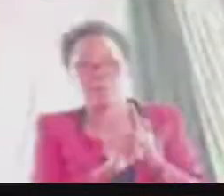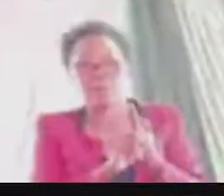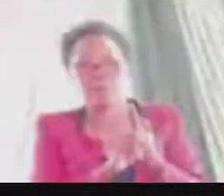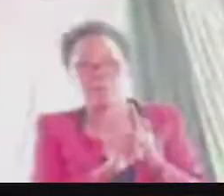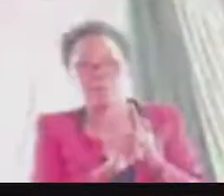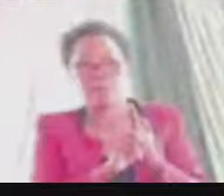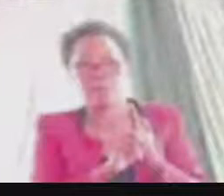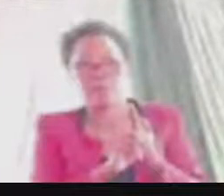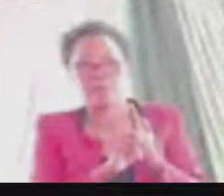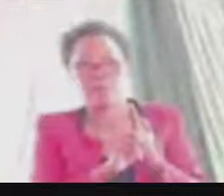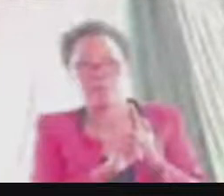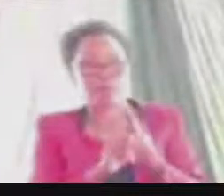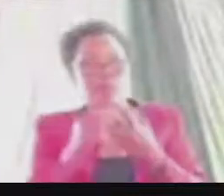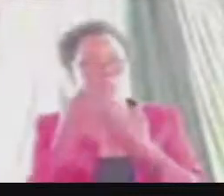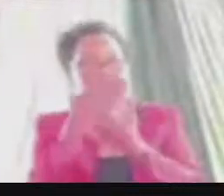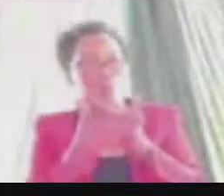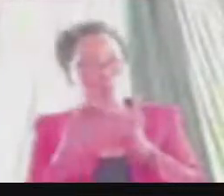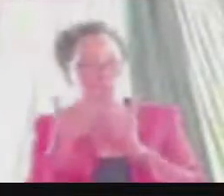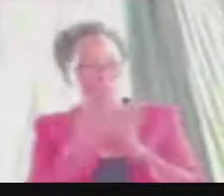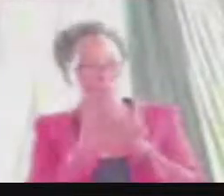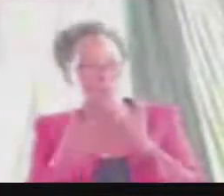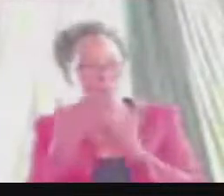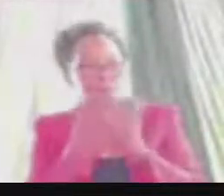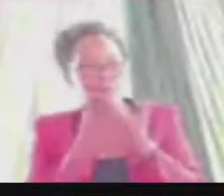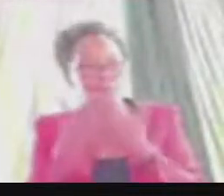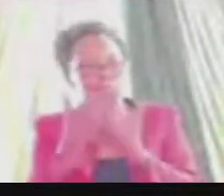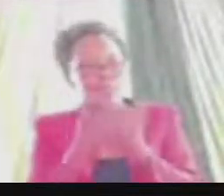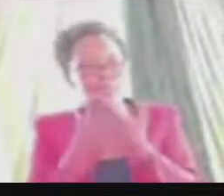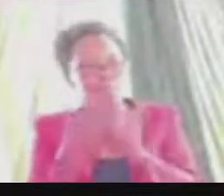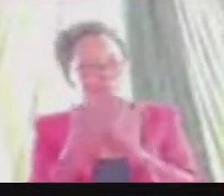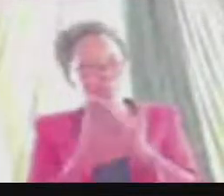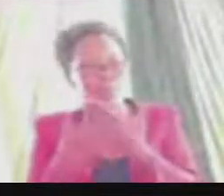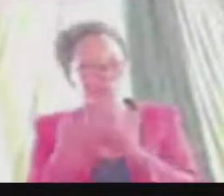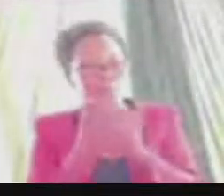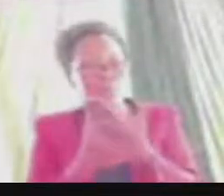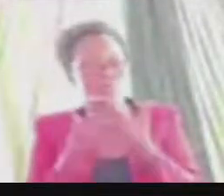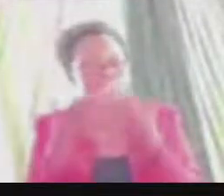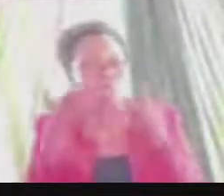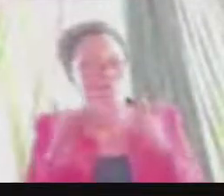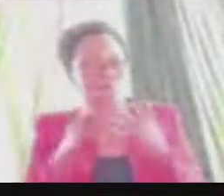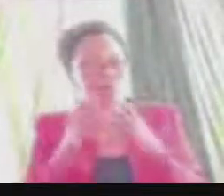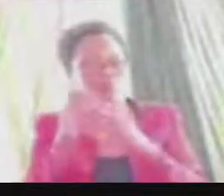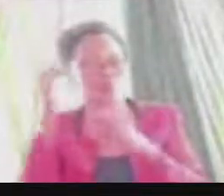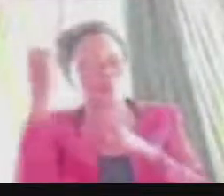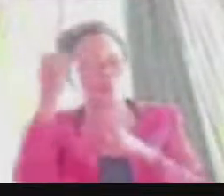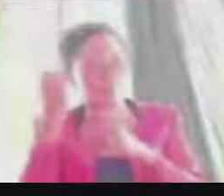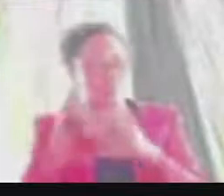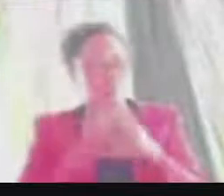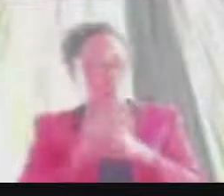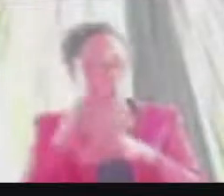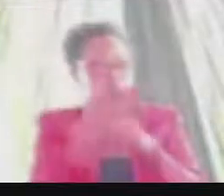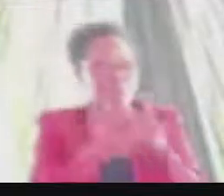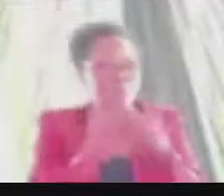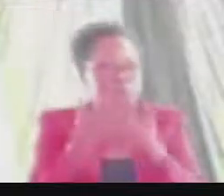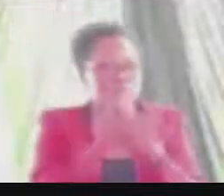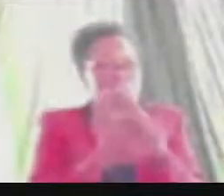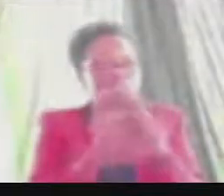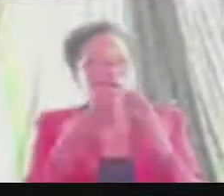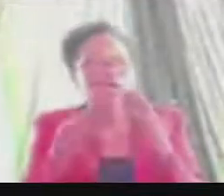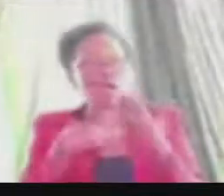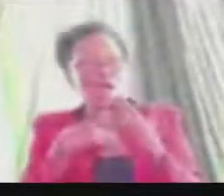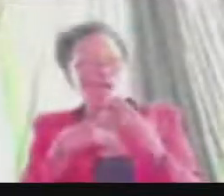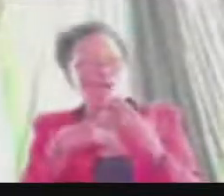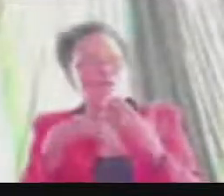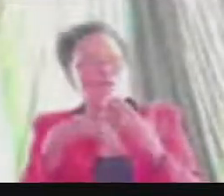automation, the digital platform that the judiciary is using. Now, I don't know what is your